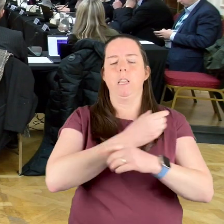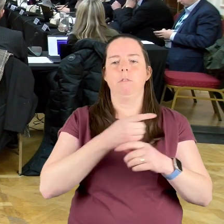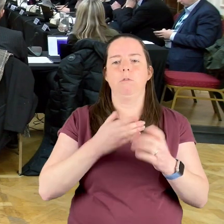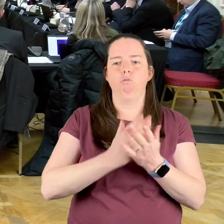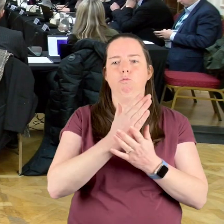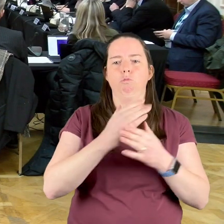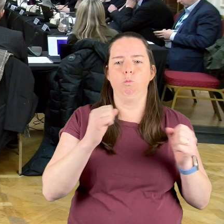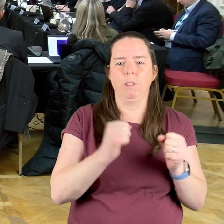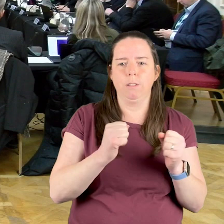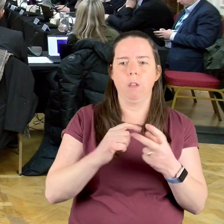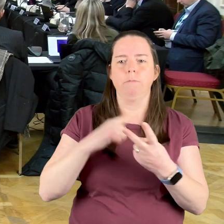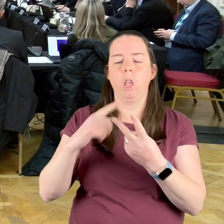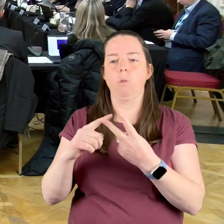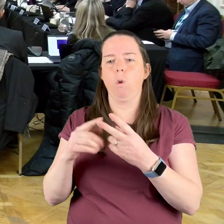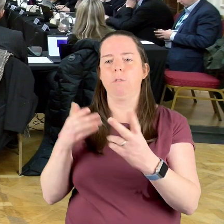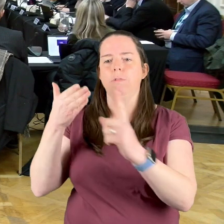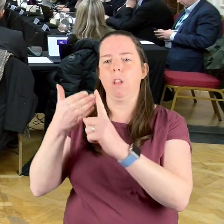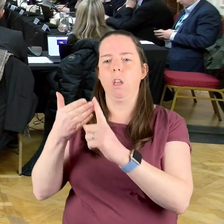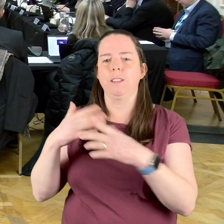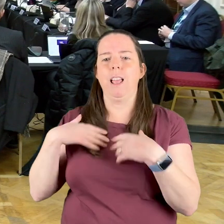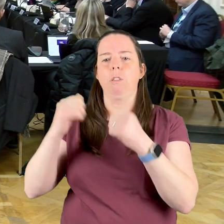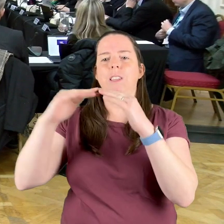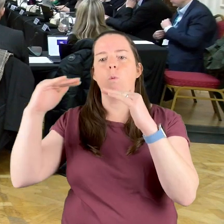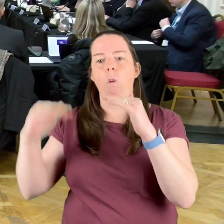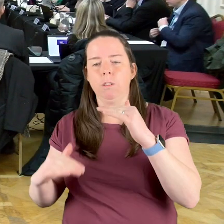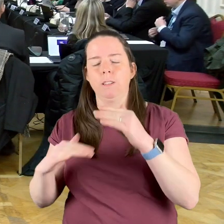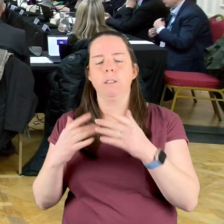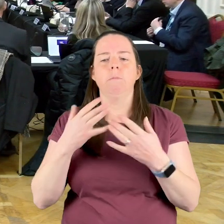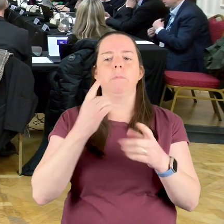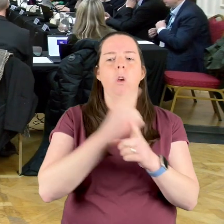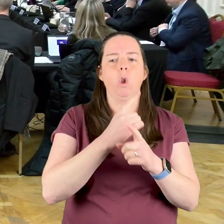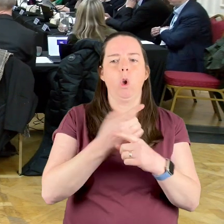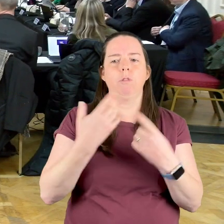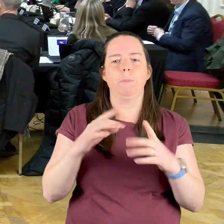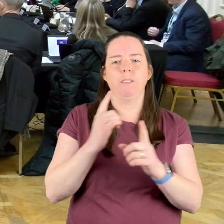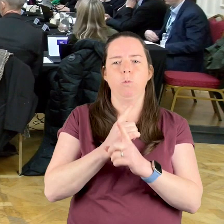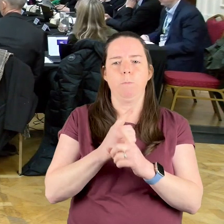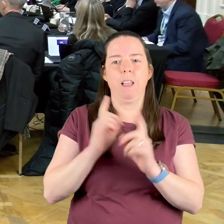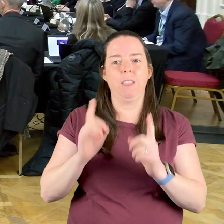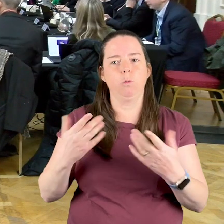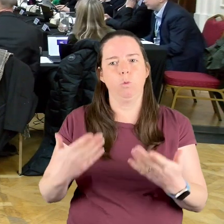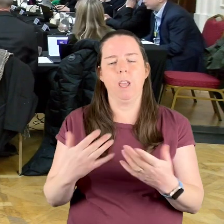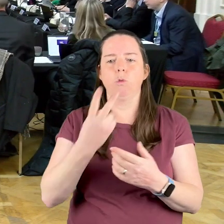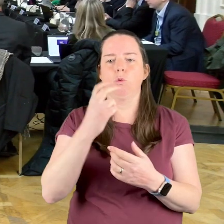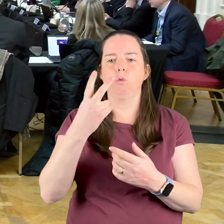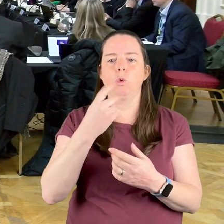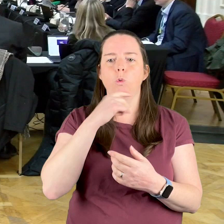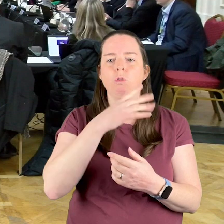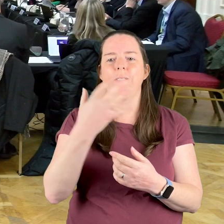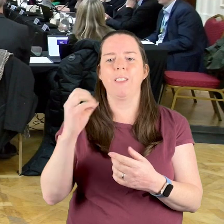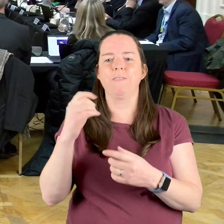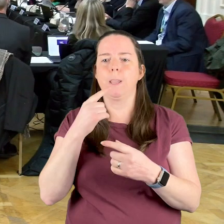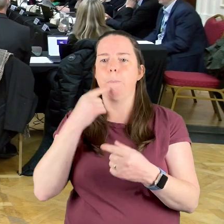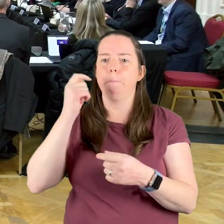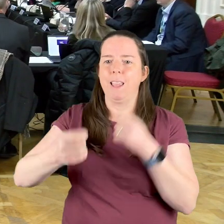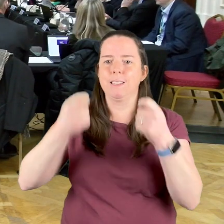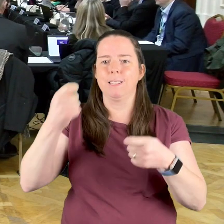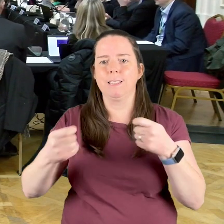about targeting health inequalities, and Gloria's already mentioned that today. 250 bids across both of those pots of